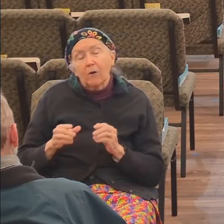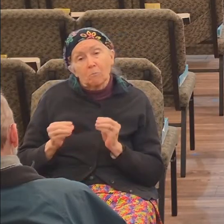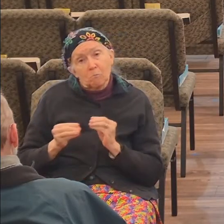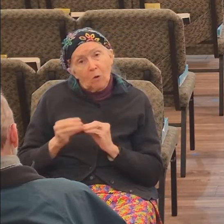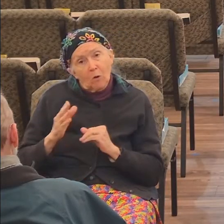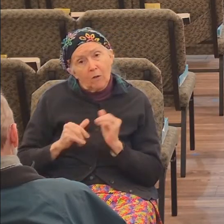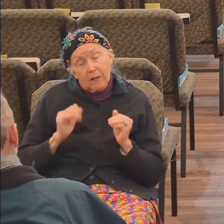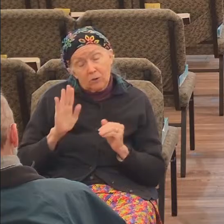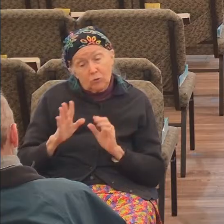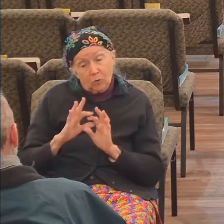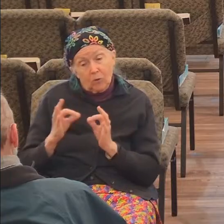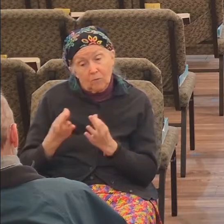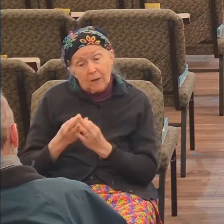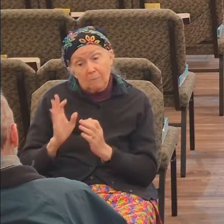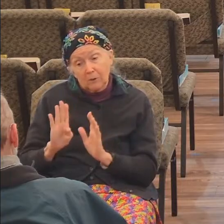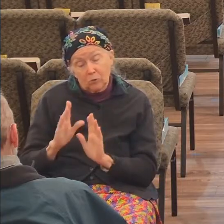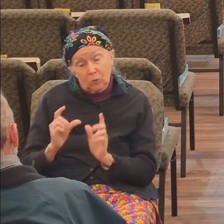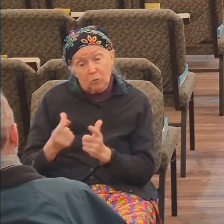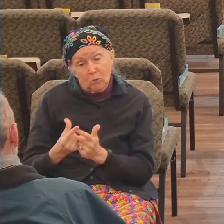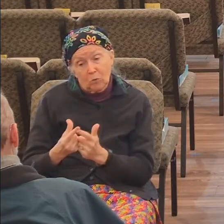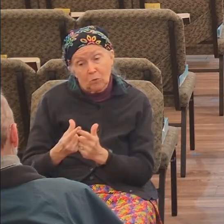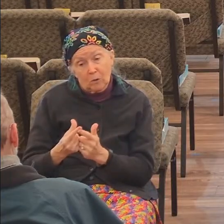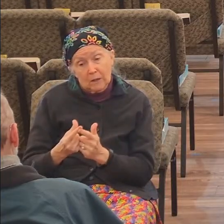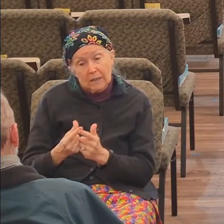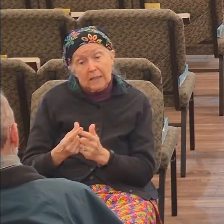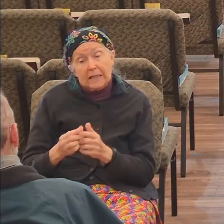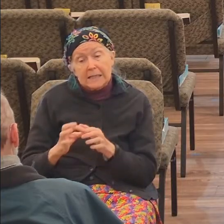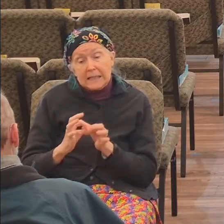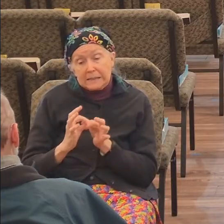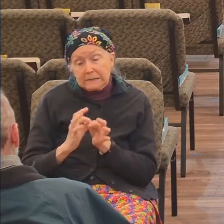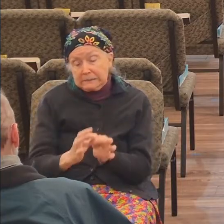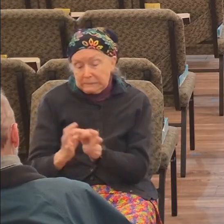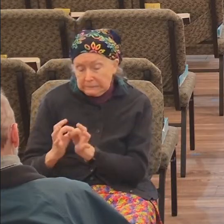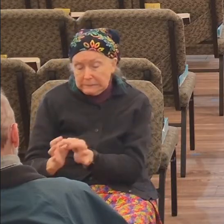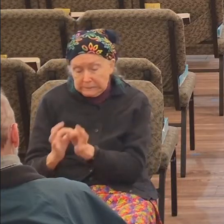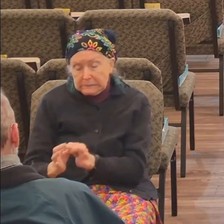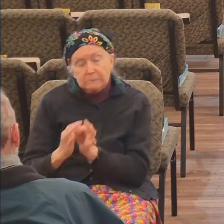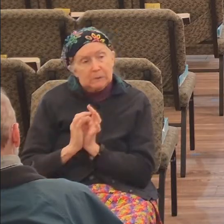group. Okay? This is a web of belonging. Okay? When you think about that, what do you think about?